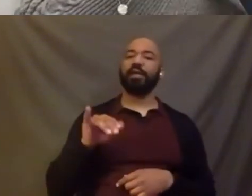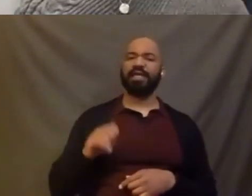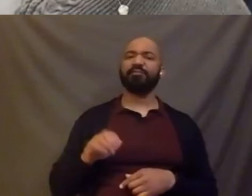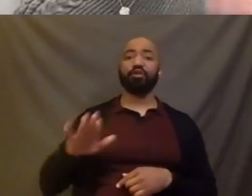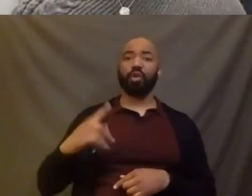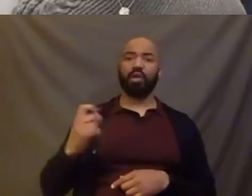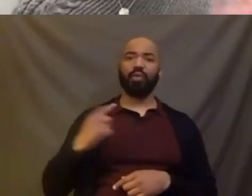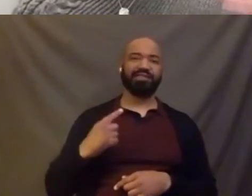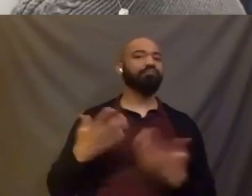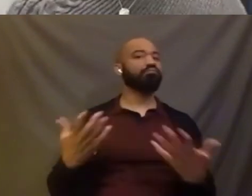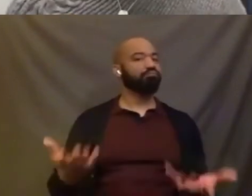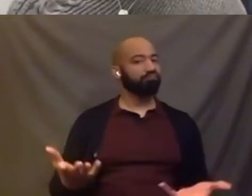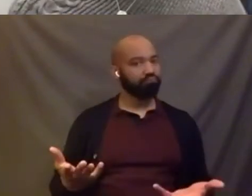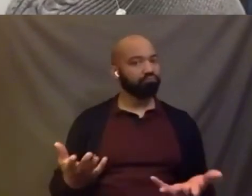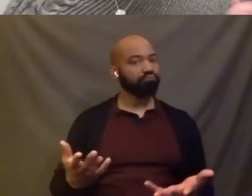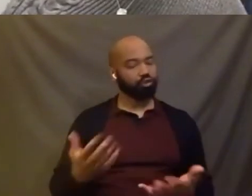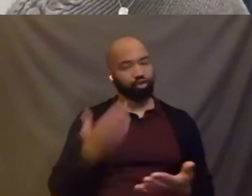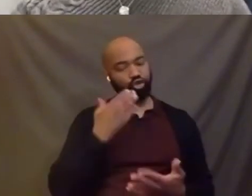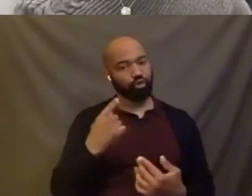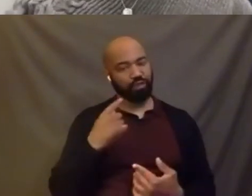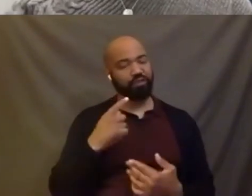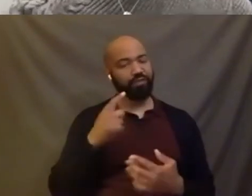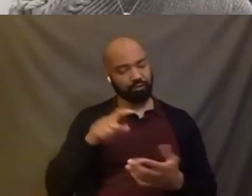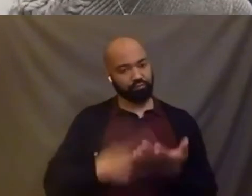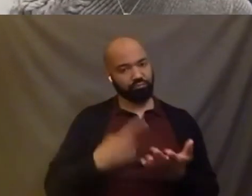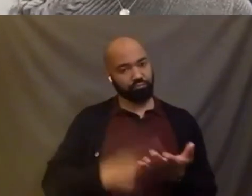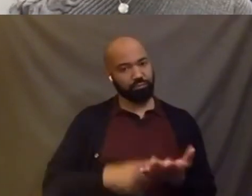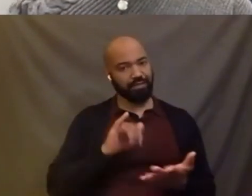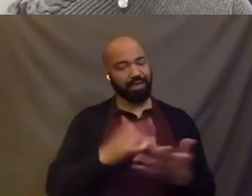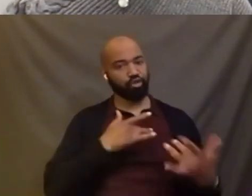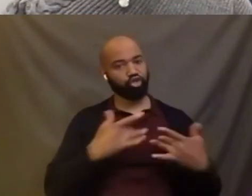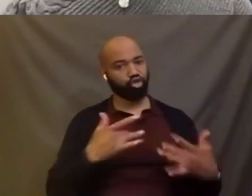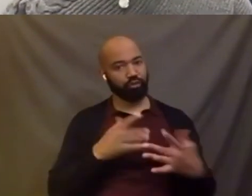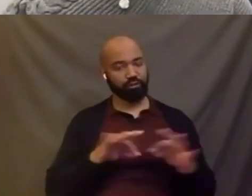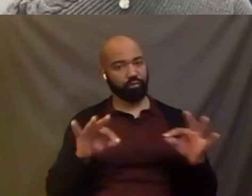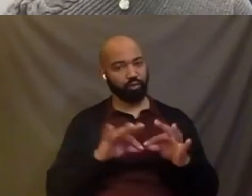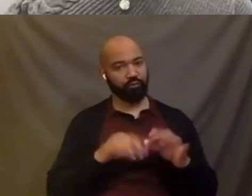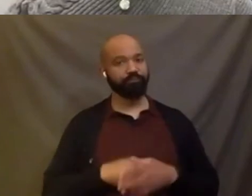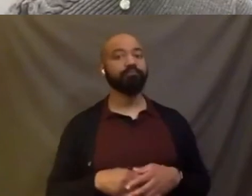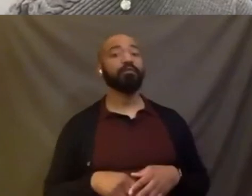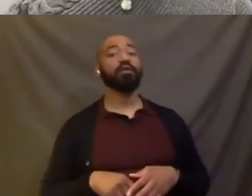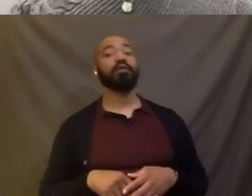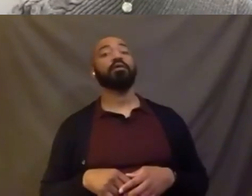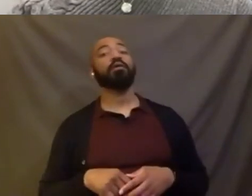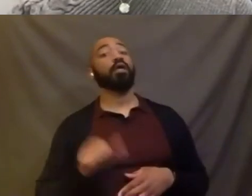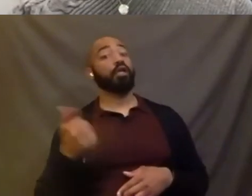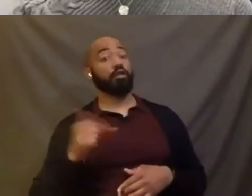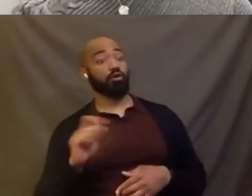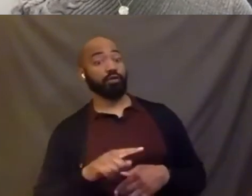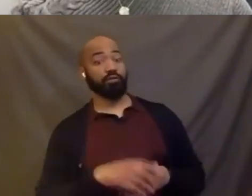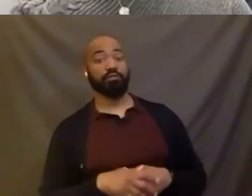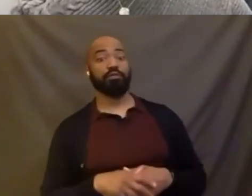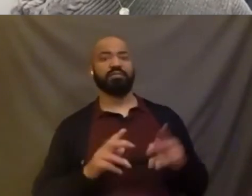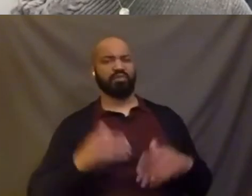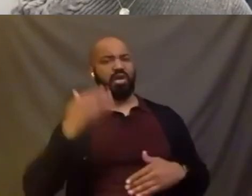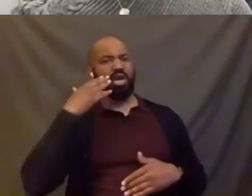got to bring up those major concerns for sure. Yeah, absolutely. Good. Another question in the chat. So I know a couple of people who had immediate